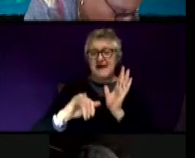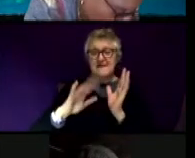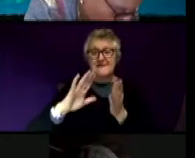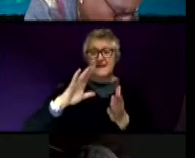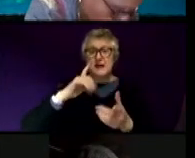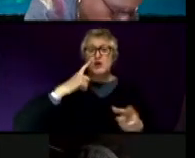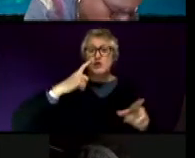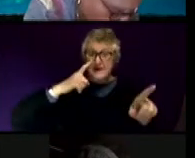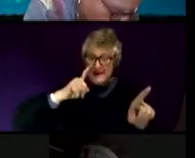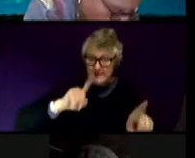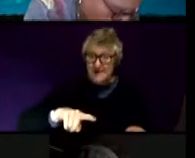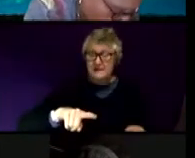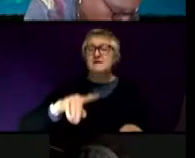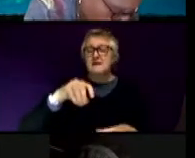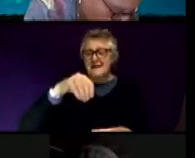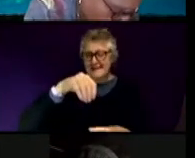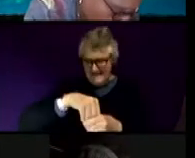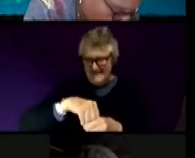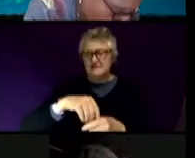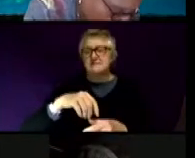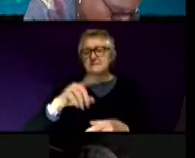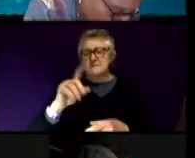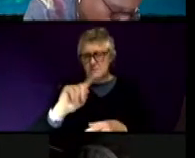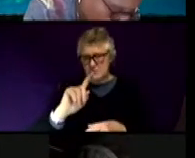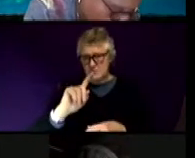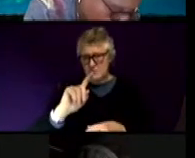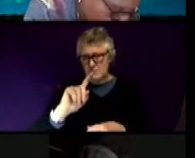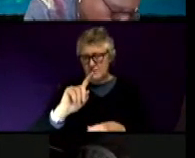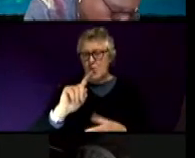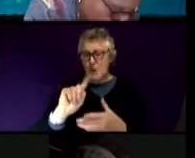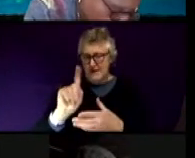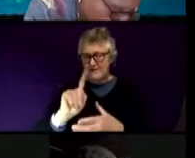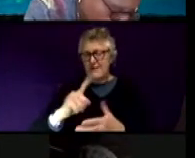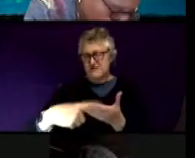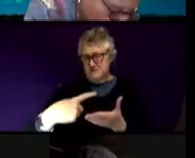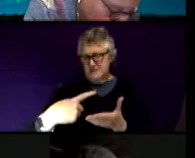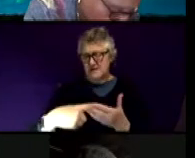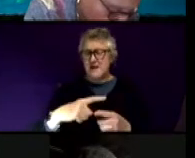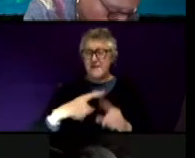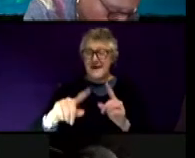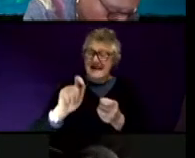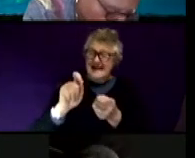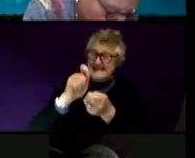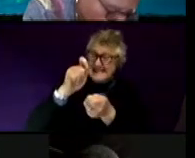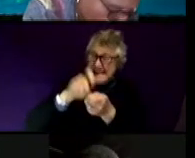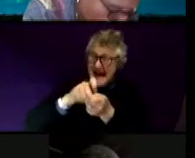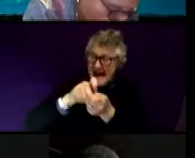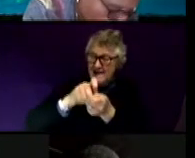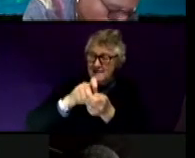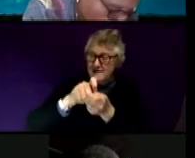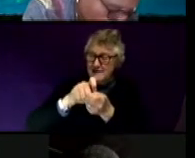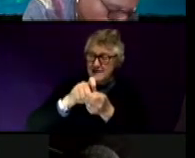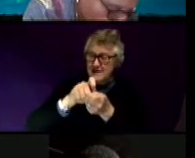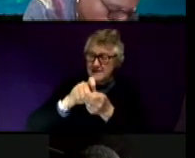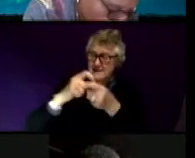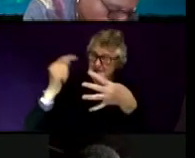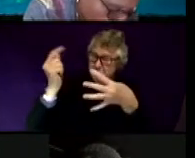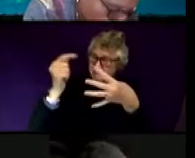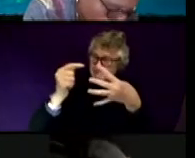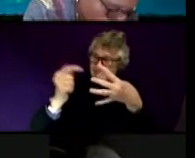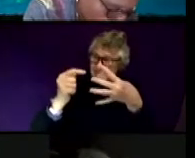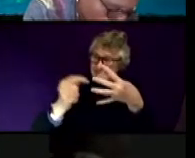were discussed. So as to exactly what they are, we have to go through and I need to analyze with the rest of